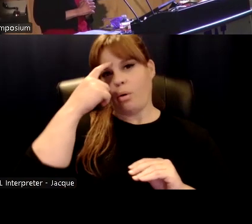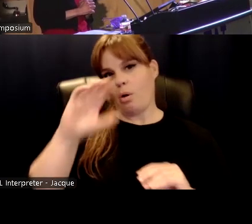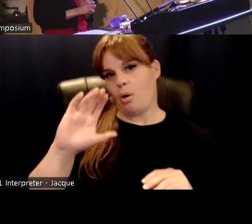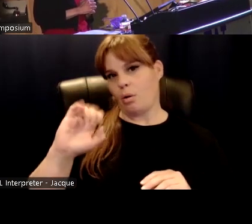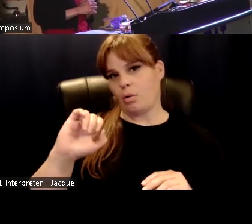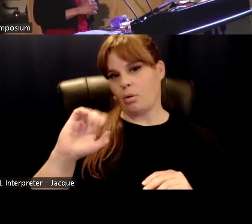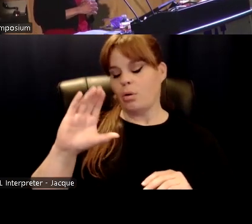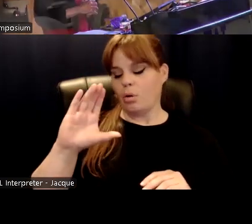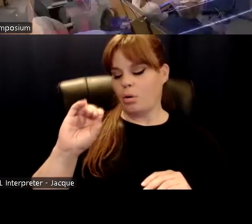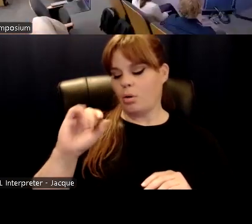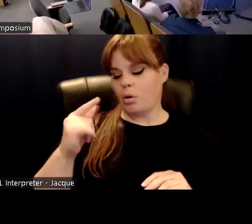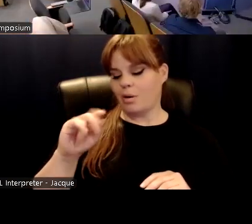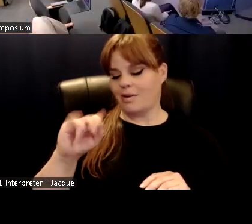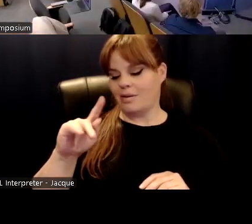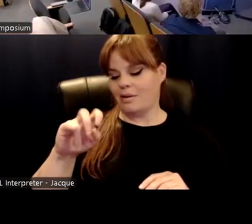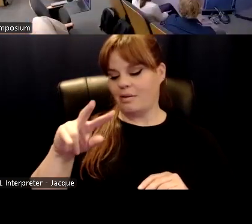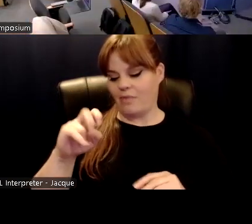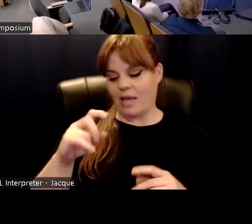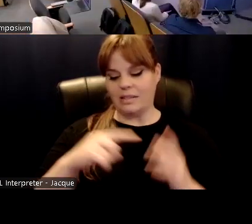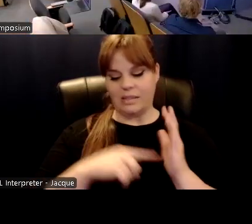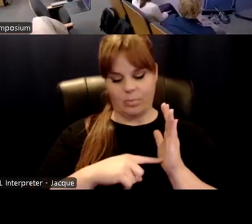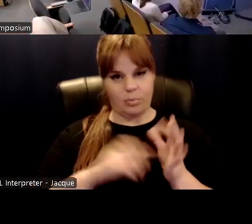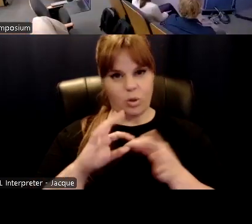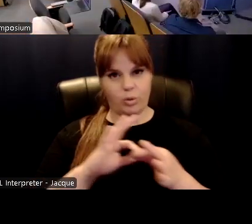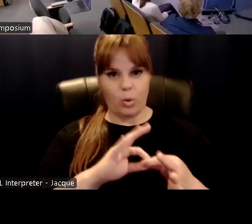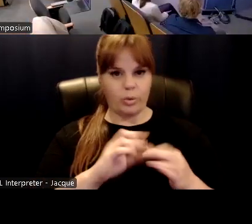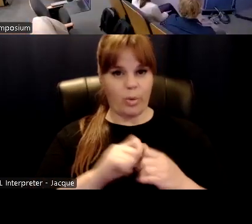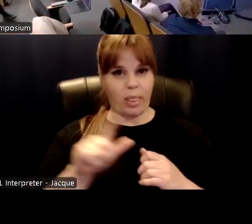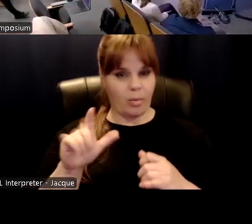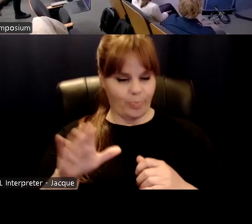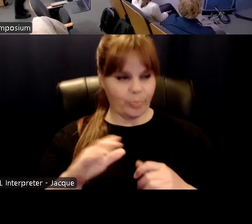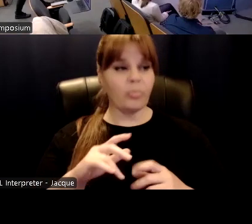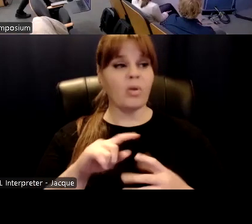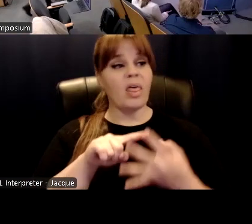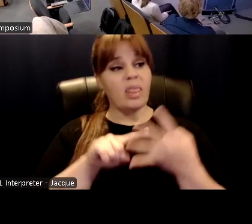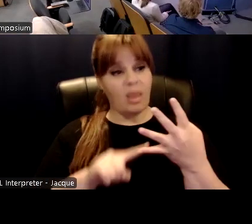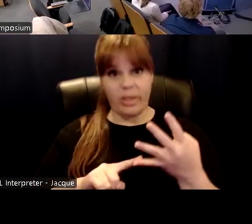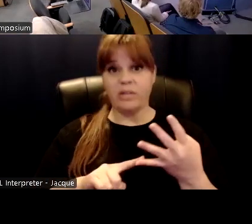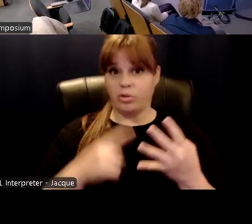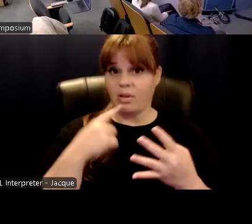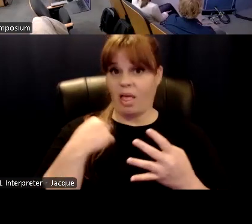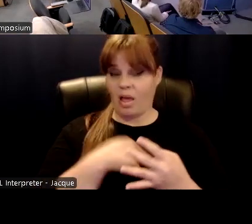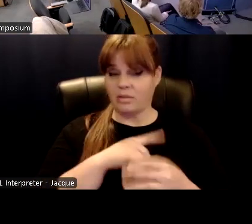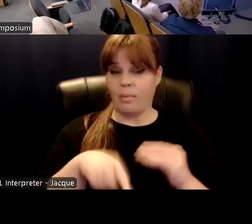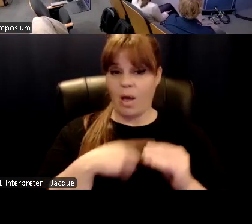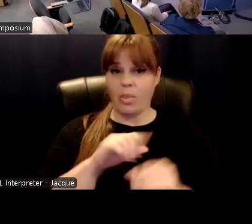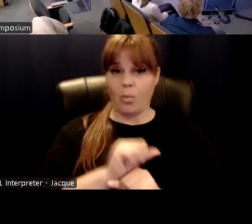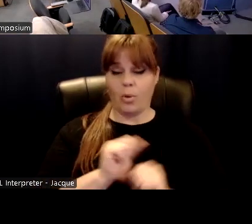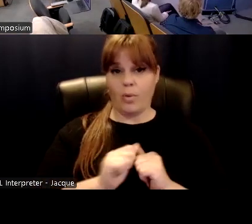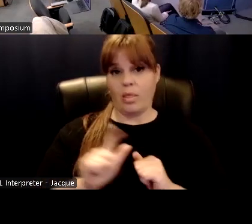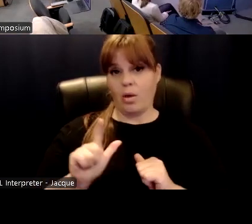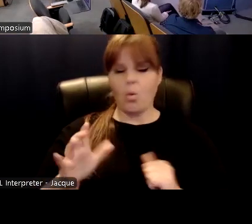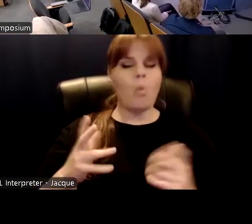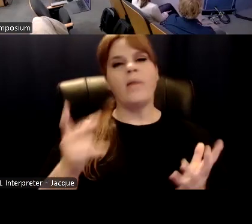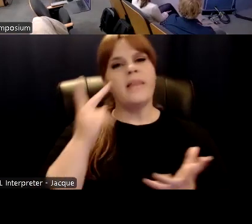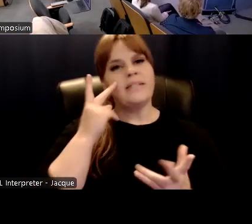COVID. They will each tell us a bit about their work in long COVID and what they see in clinic, or how